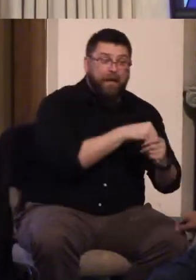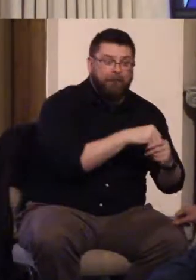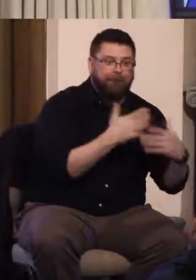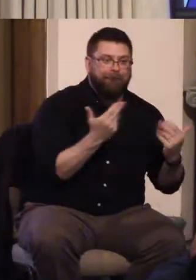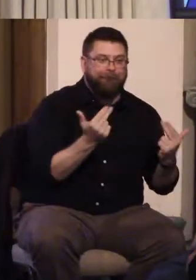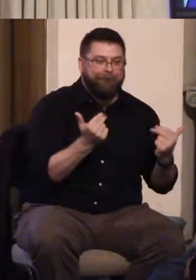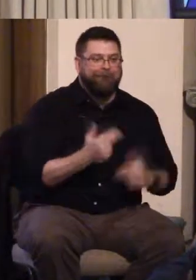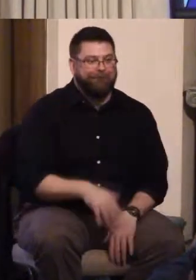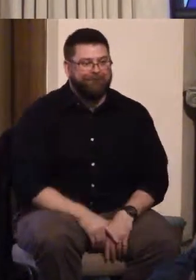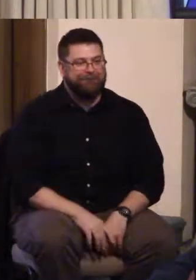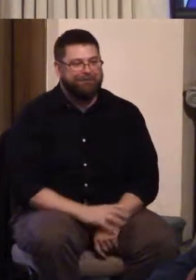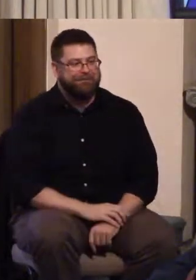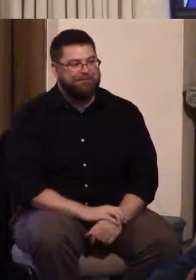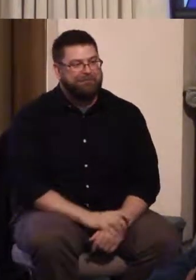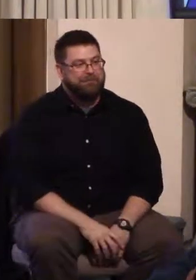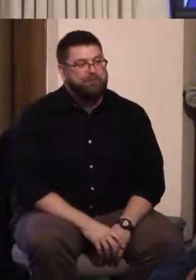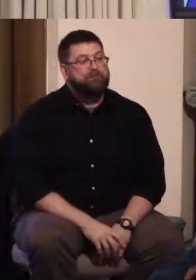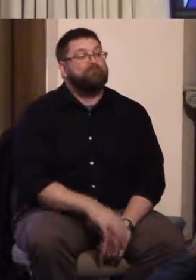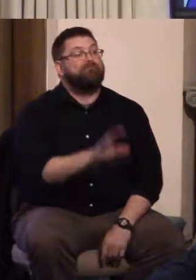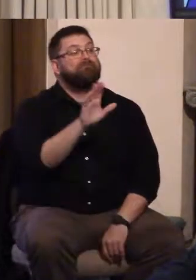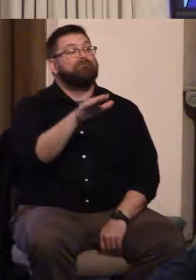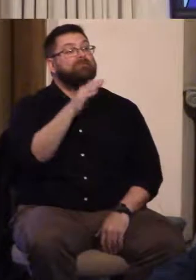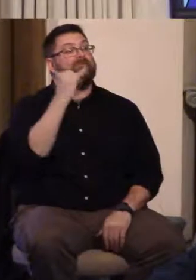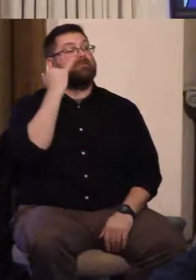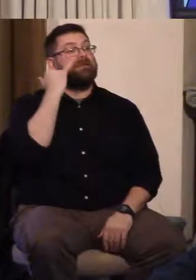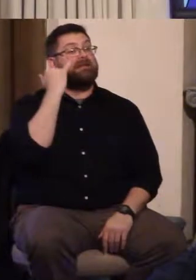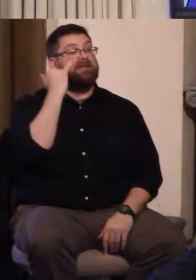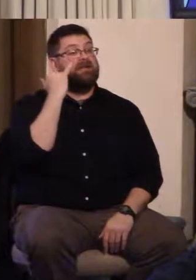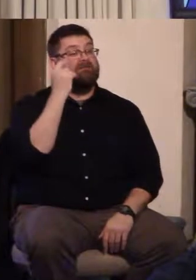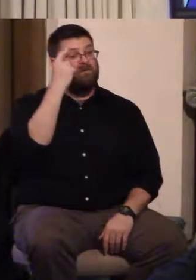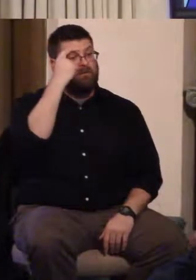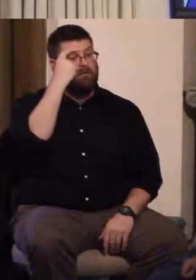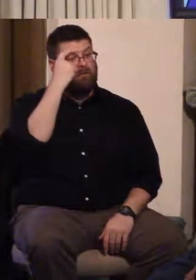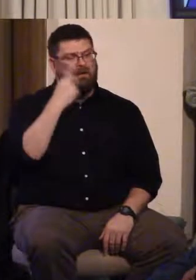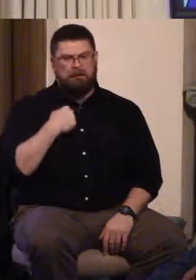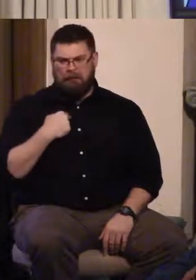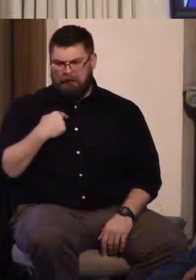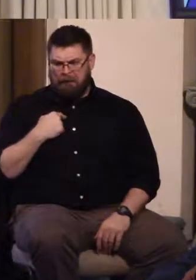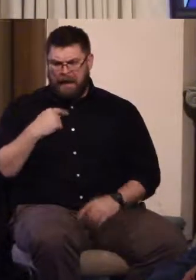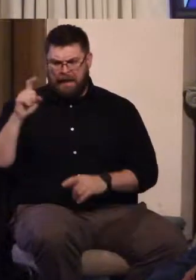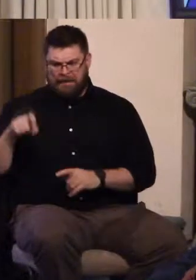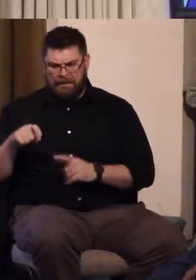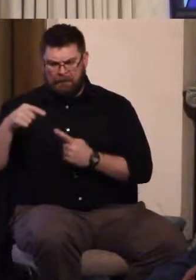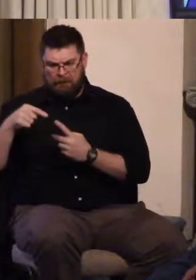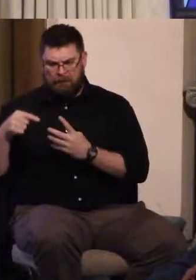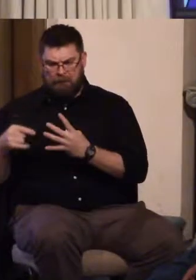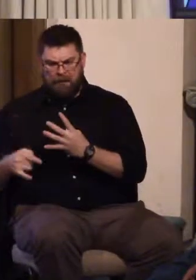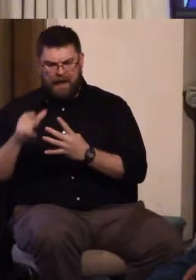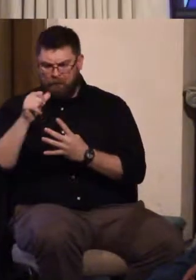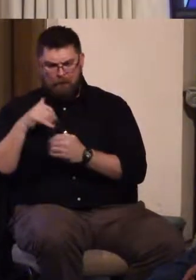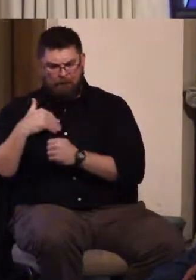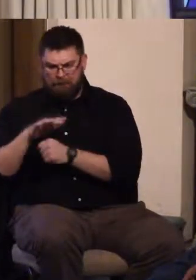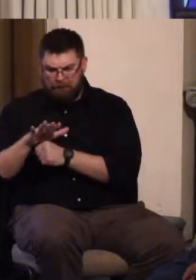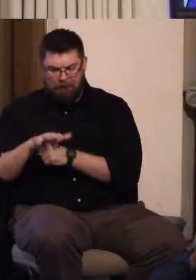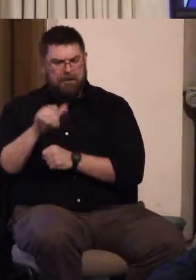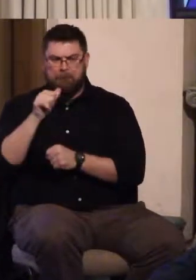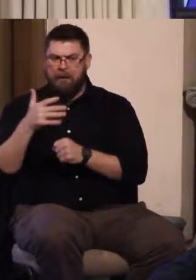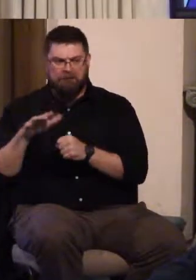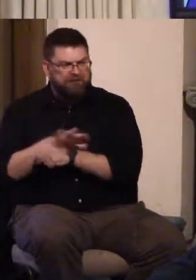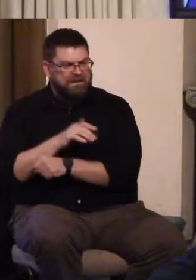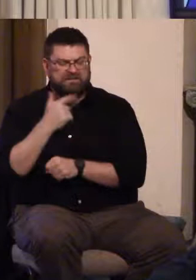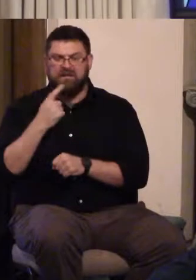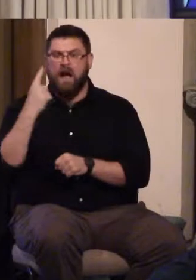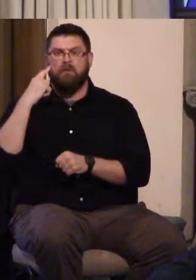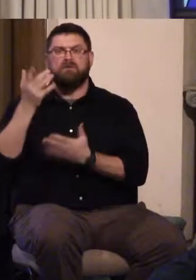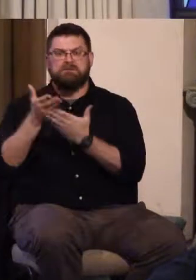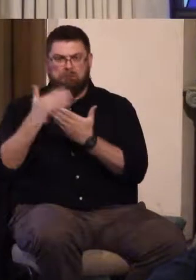Funny, it really is. Even if you think you're missing something, even if you think you were born